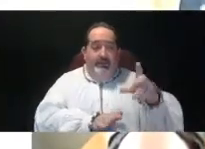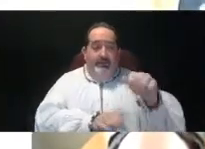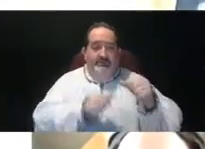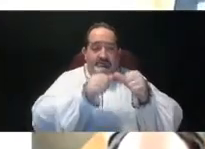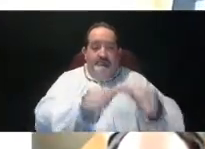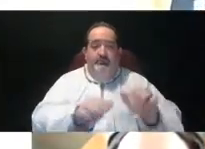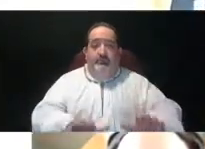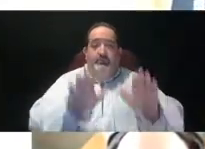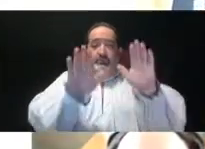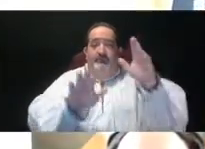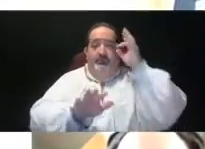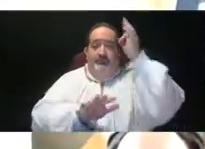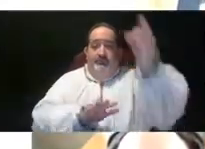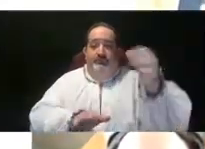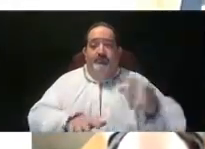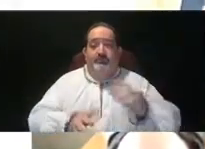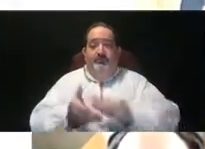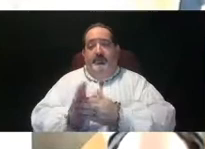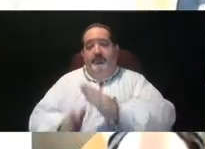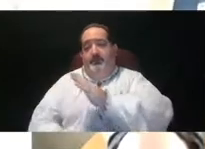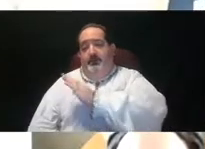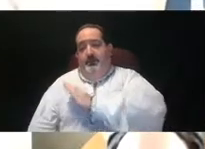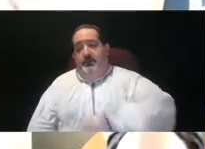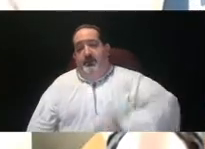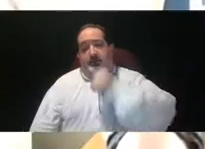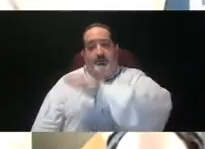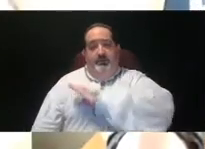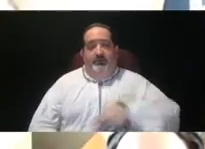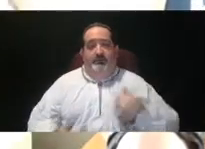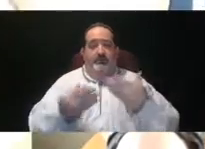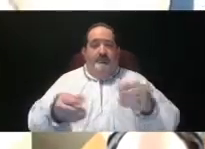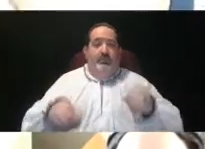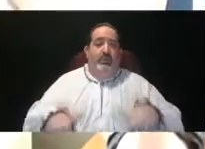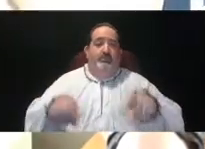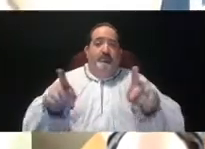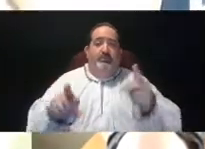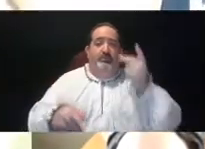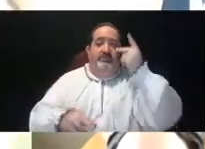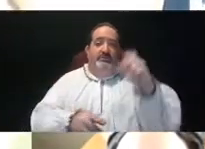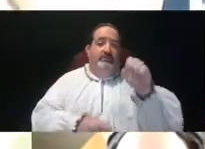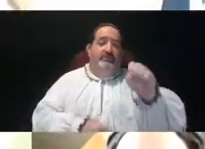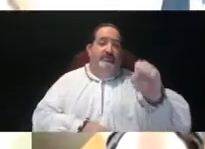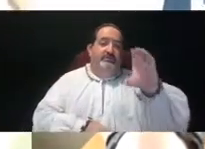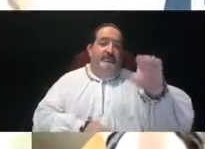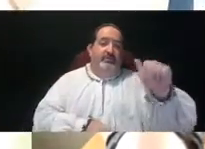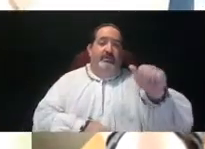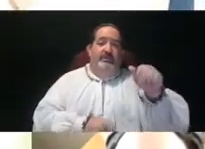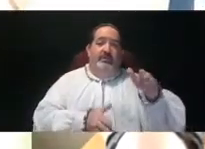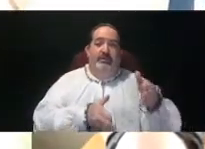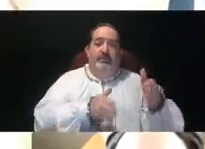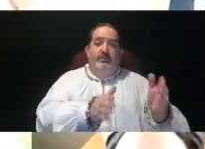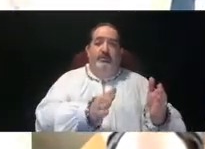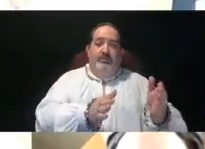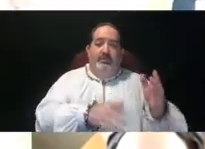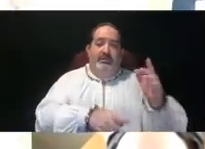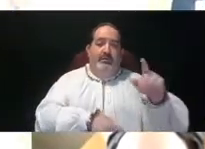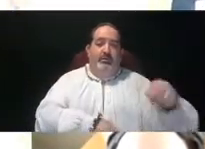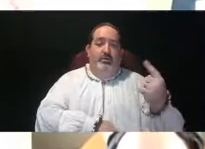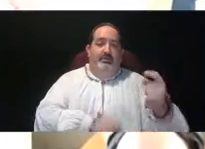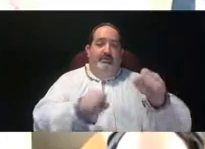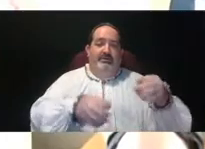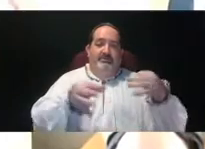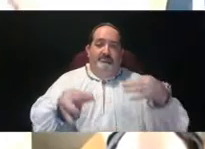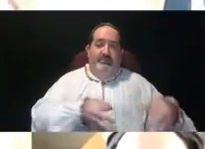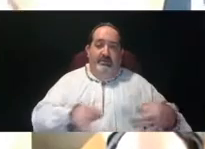barony. Being baron and baroness gives you an opportunity to see the SCA in a way that can only be